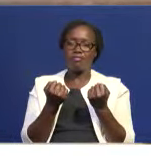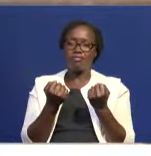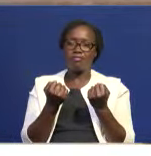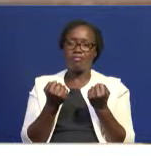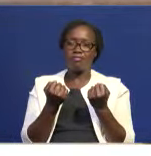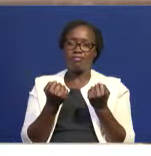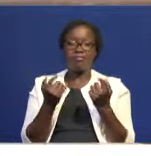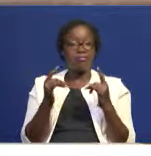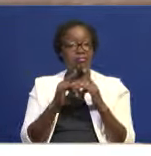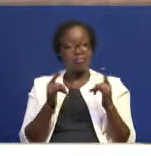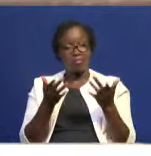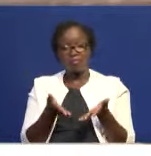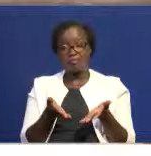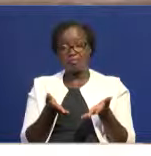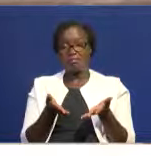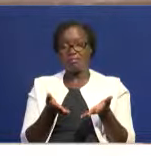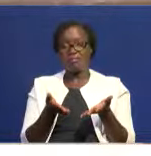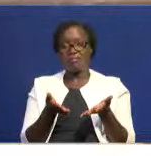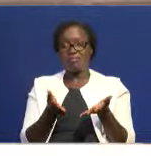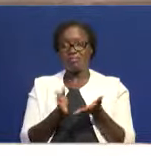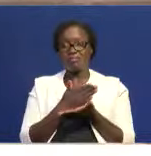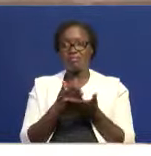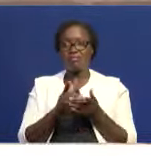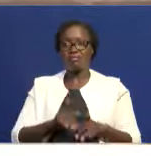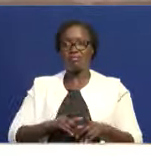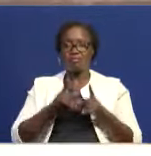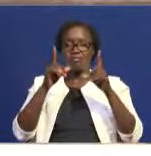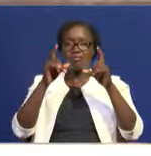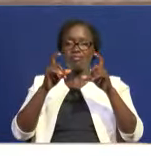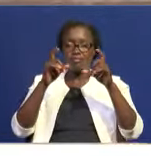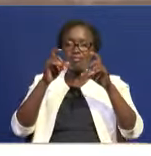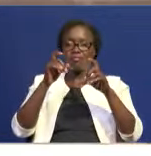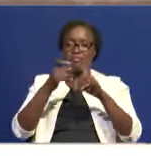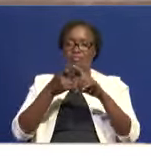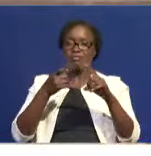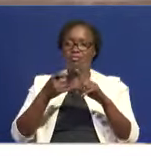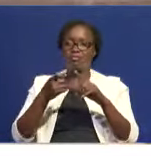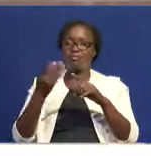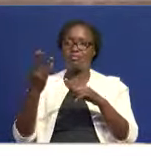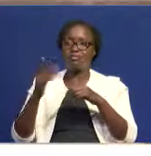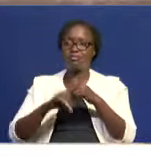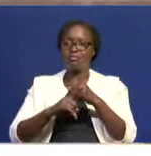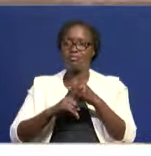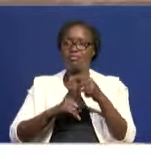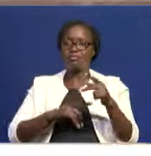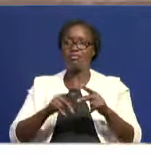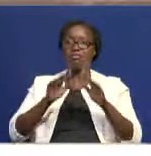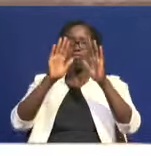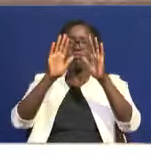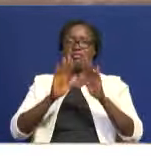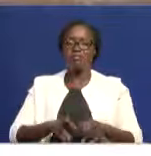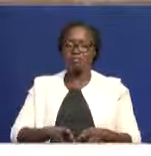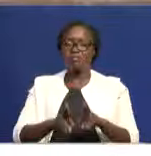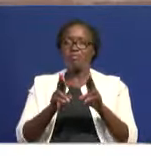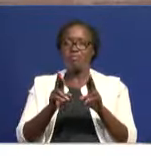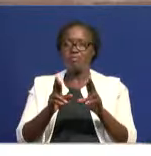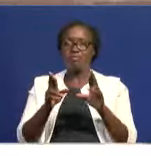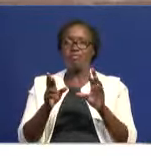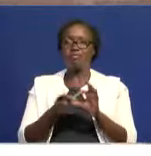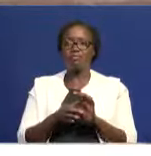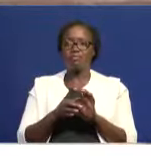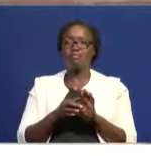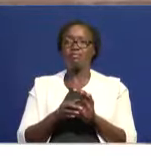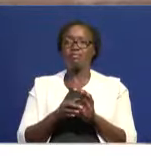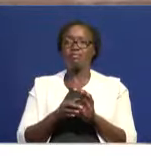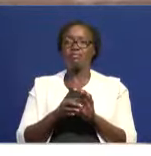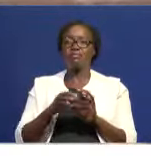Continue camping here to give you these live images in Kangemi. This is a very important road connecting to